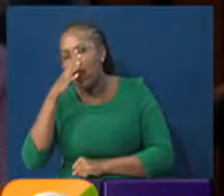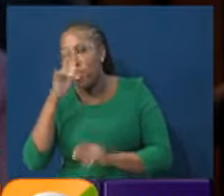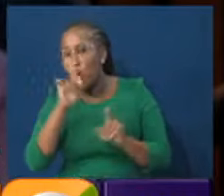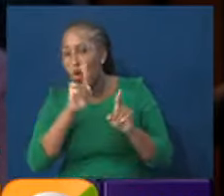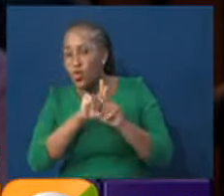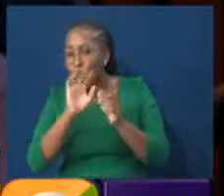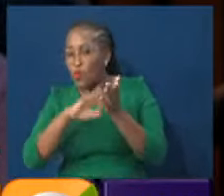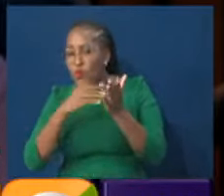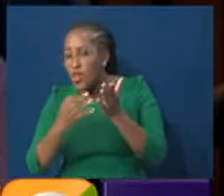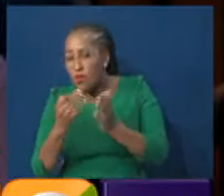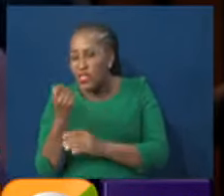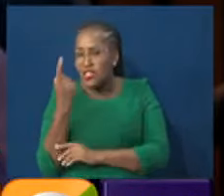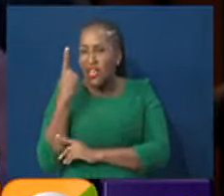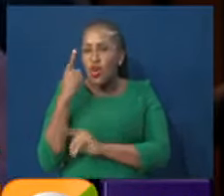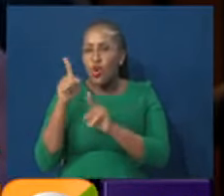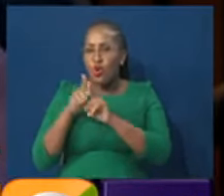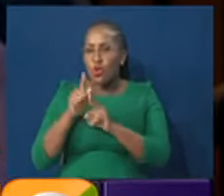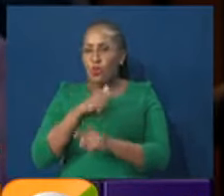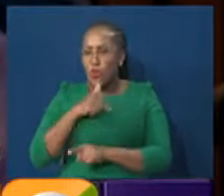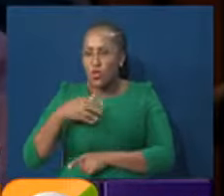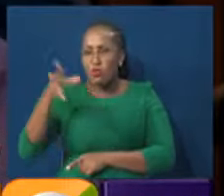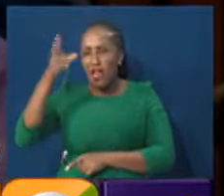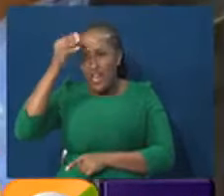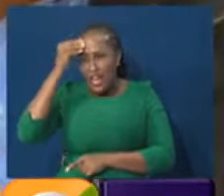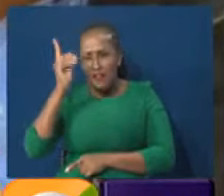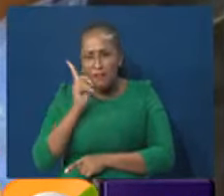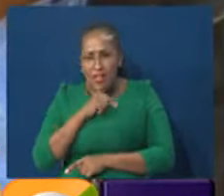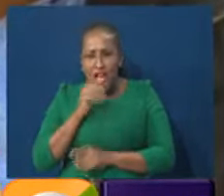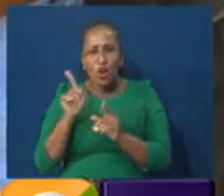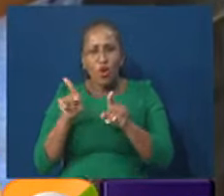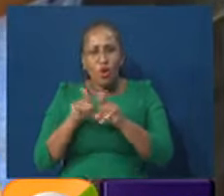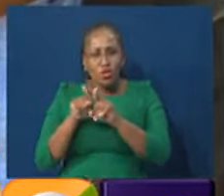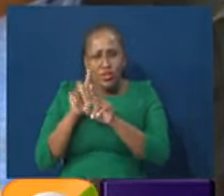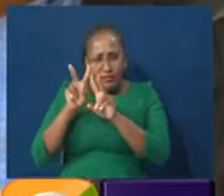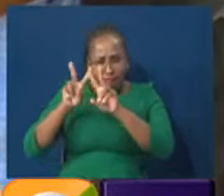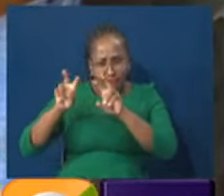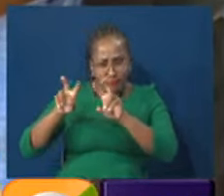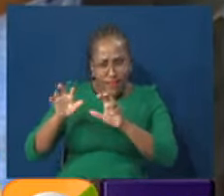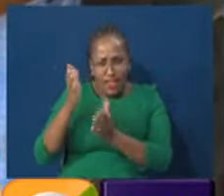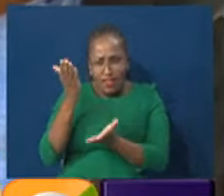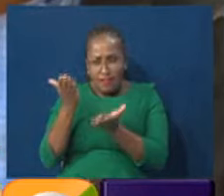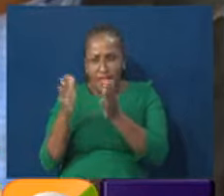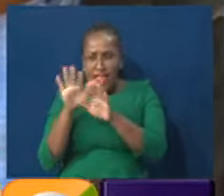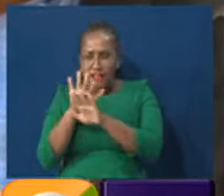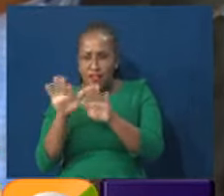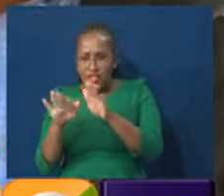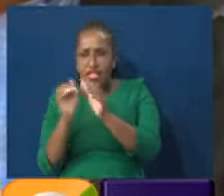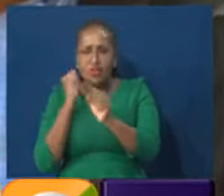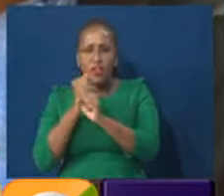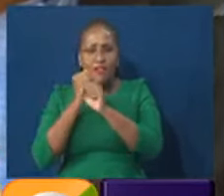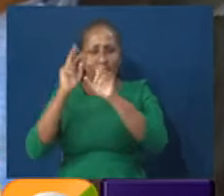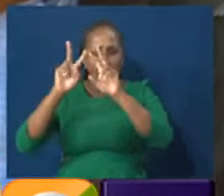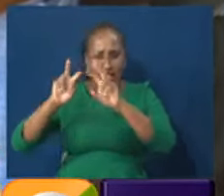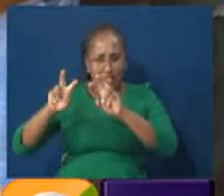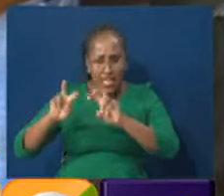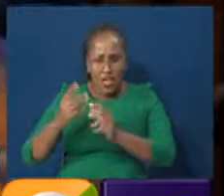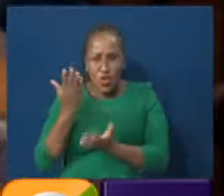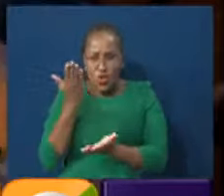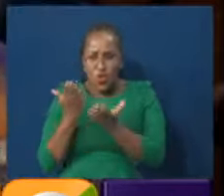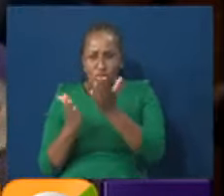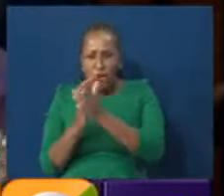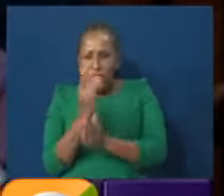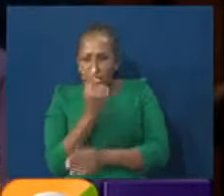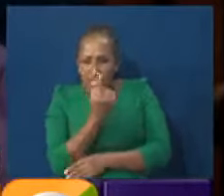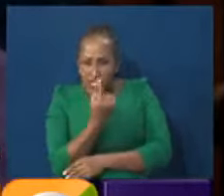to understand, we are also educated and learned, and we are also examining everything, and we are doing research appertaining to each and every